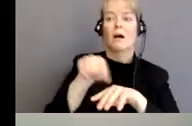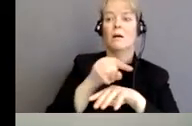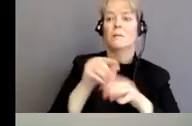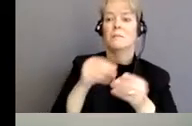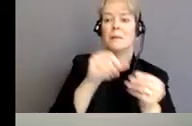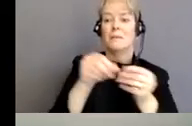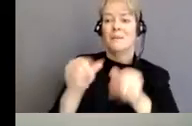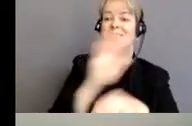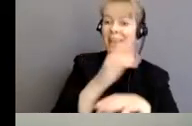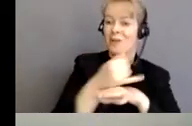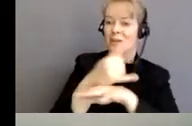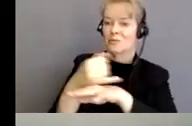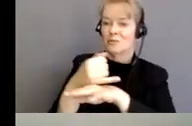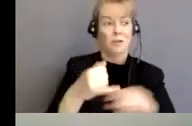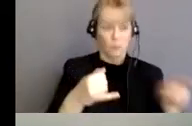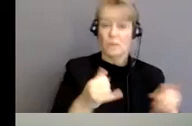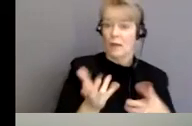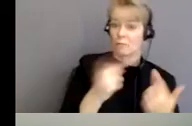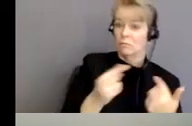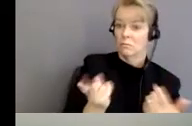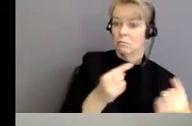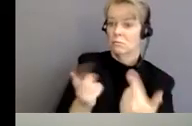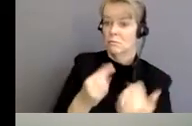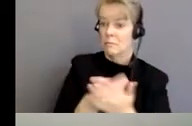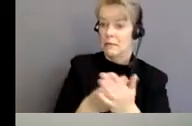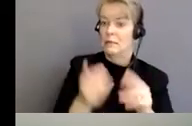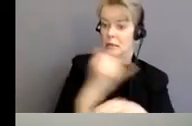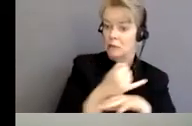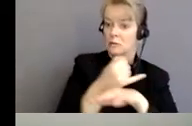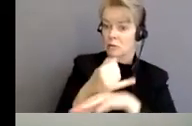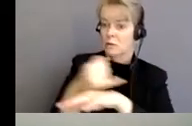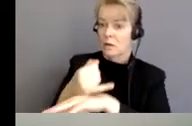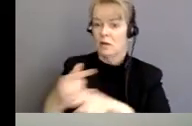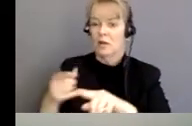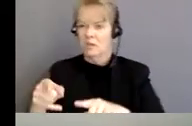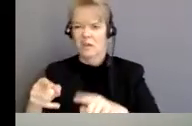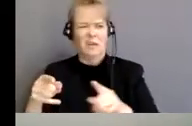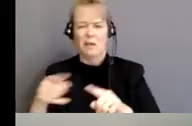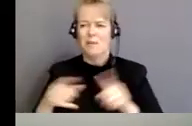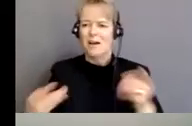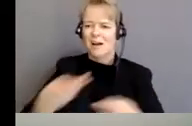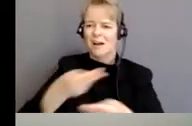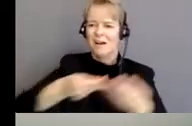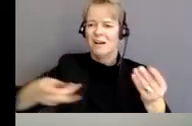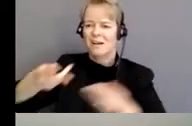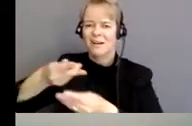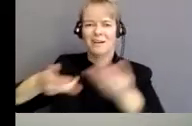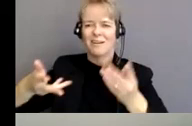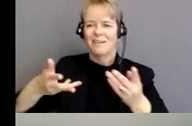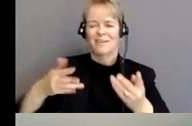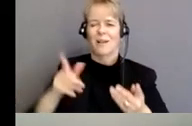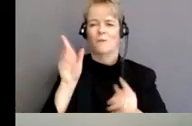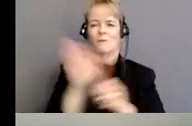century. And it's a classic scheme. It's just nothing but straight fraud. Eventually they